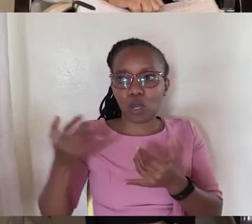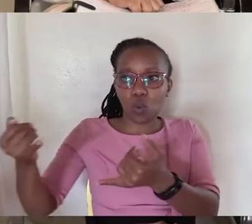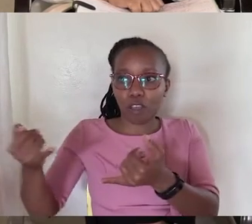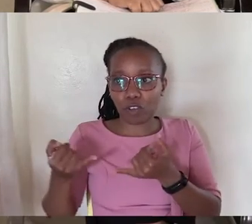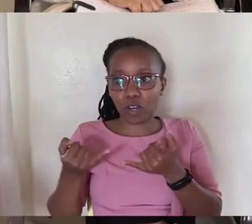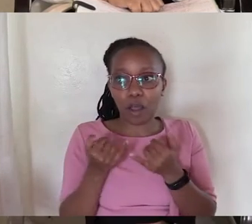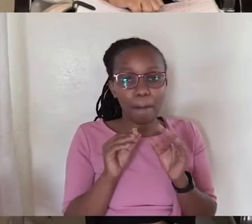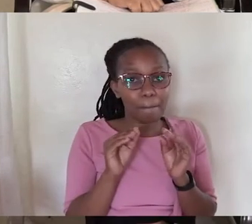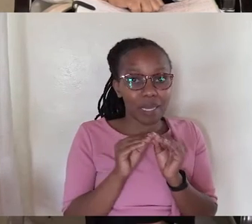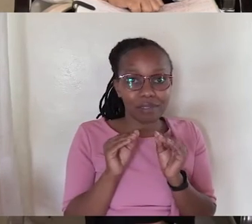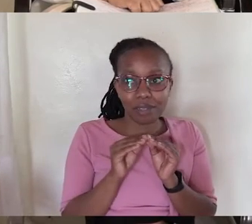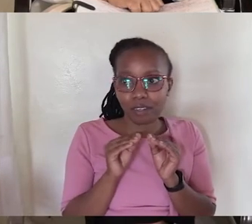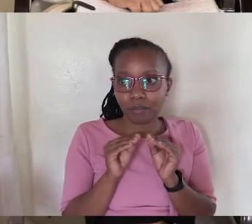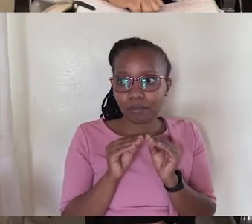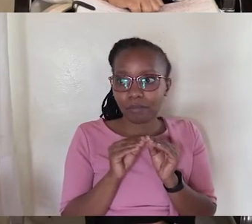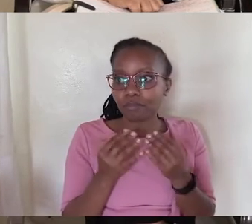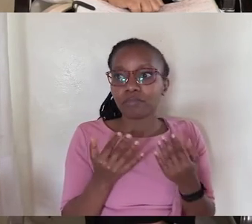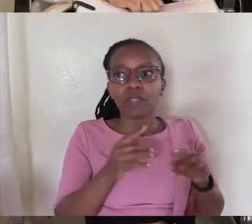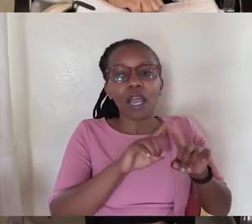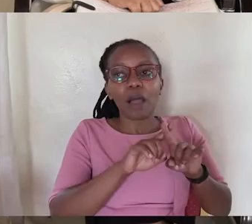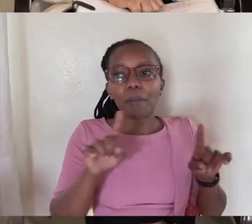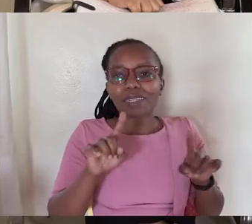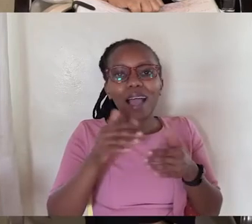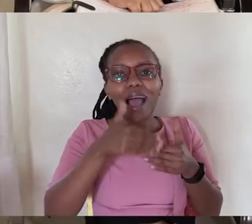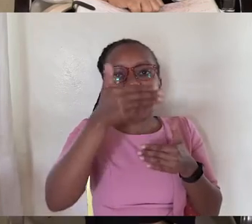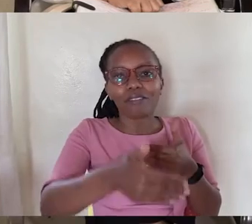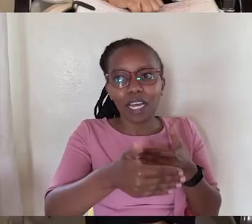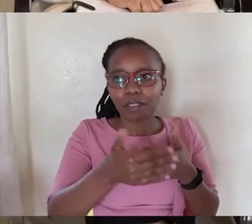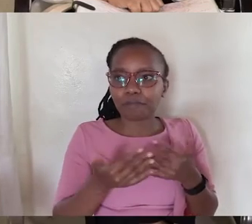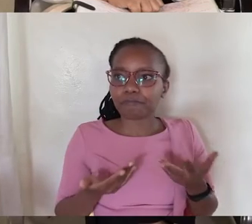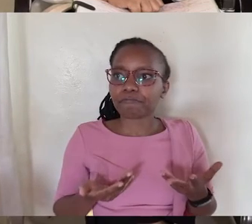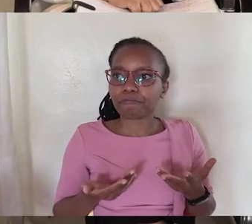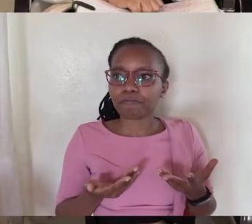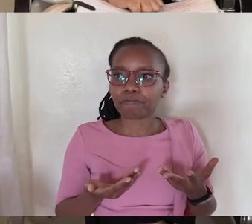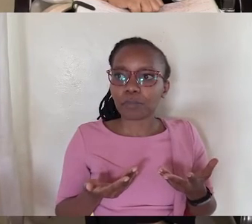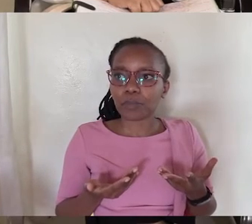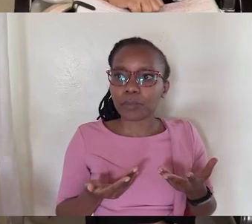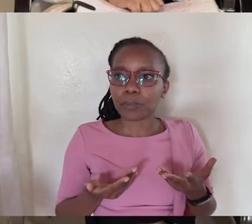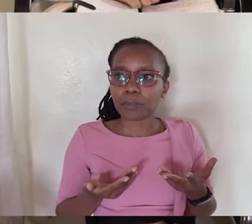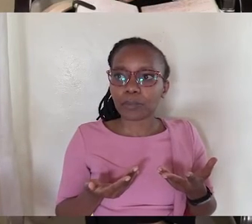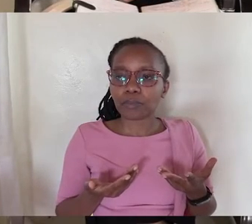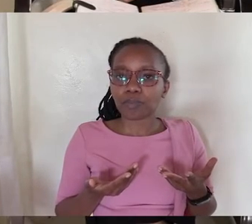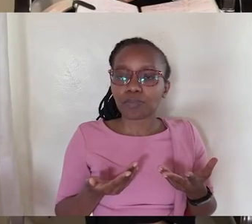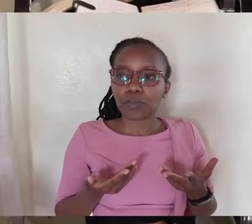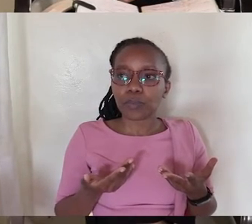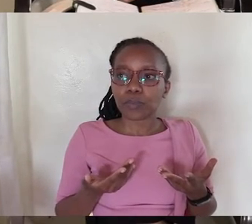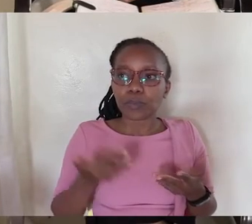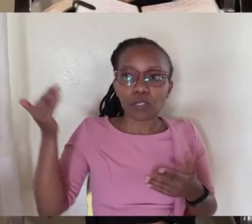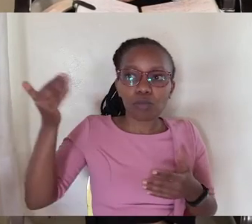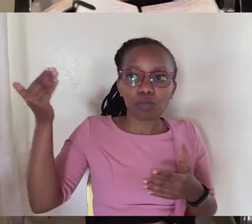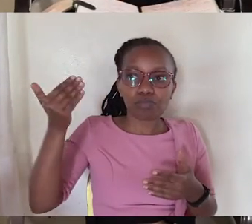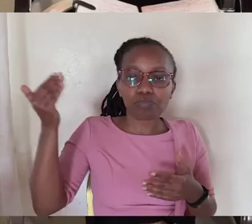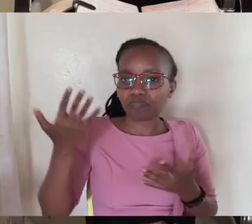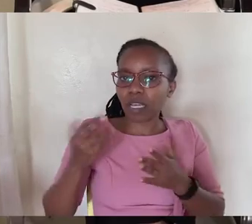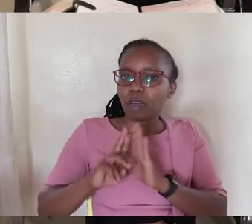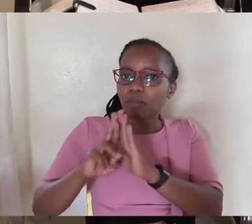to meetings, just like I've been invited here. But thereafter, it was now exactly what Soila has done. It is Soila speaking for